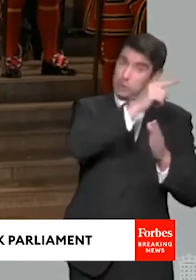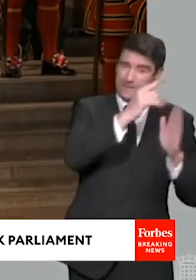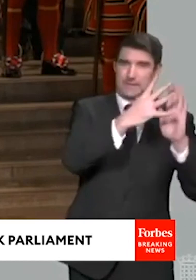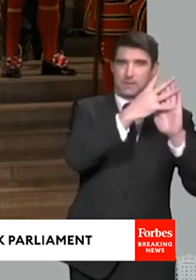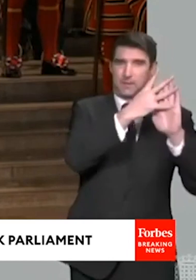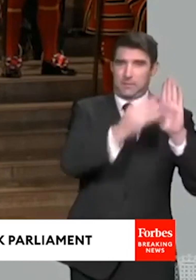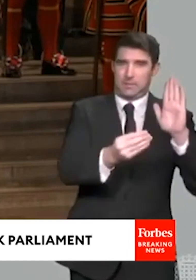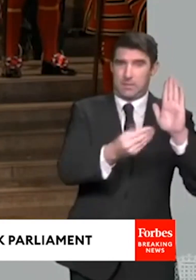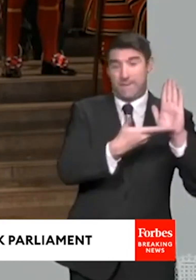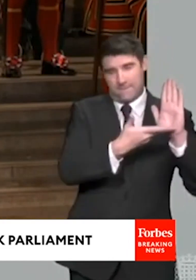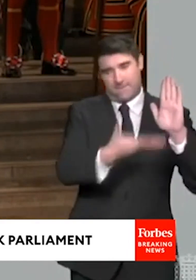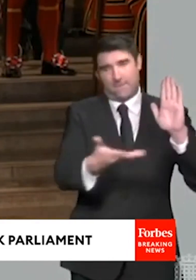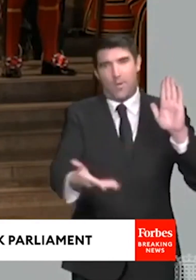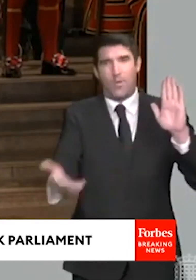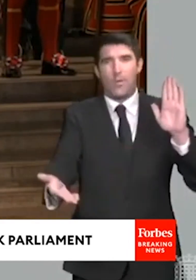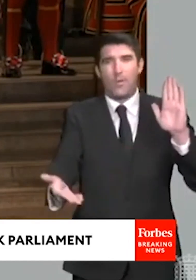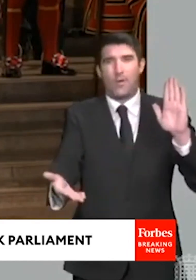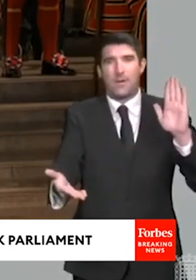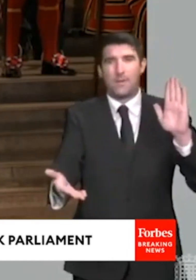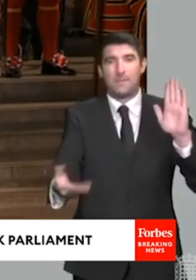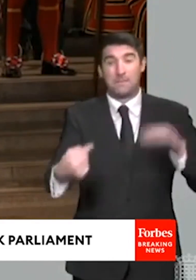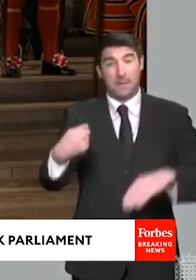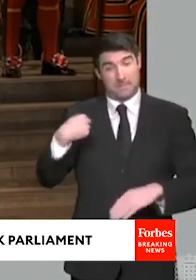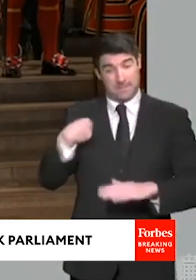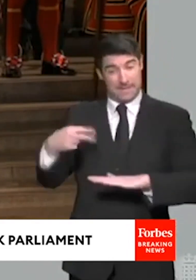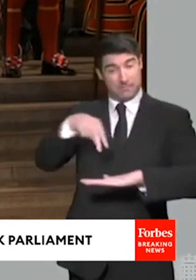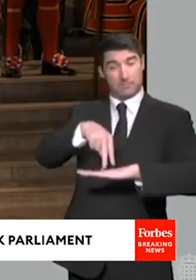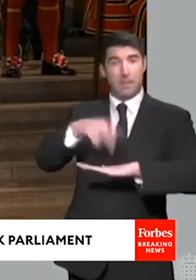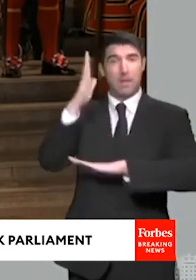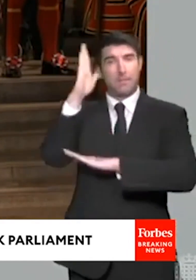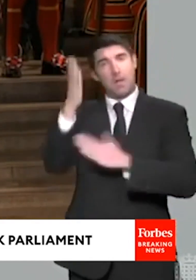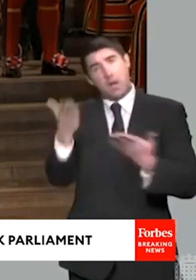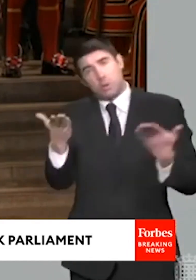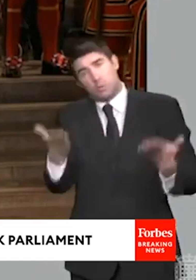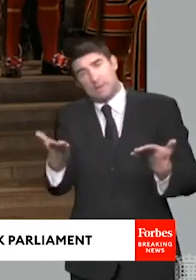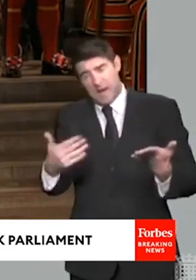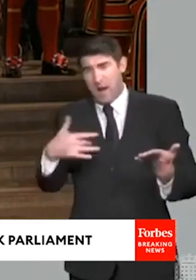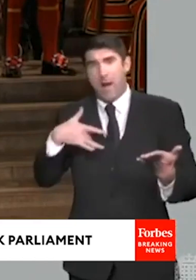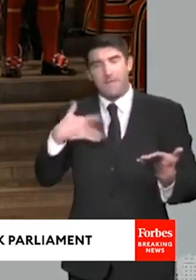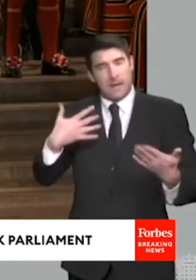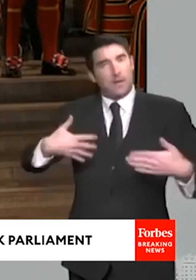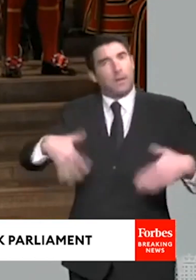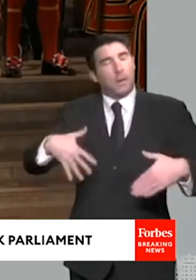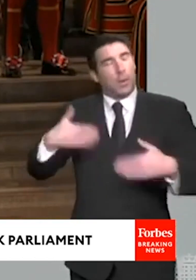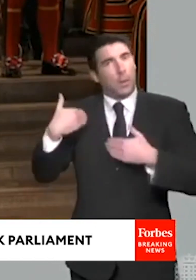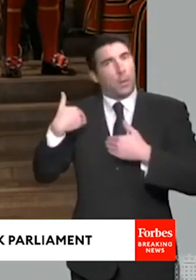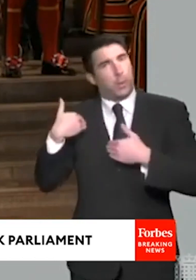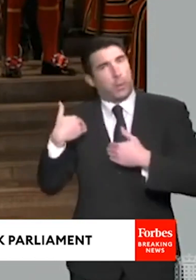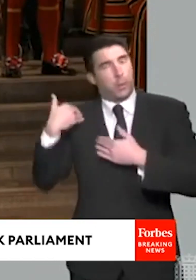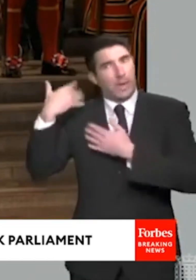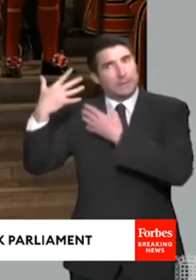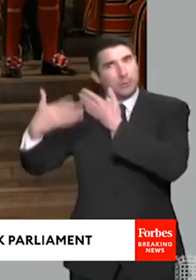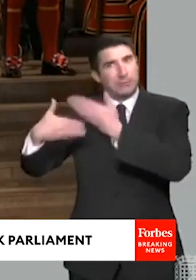As I stand before you today, I cannot help but feel the weight of history which surrounds